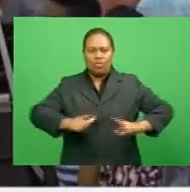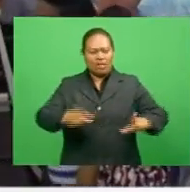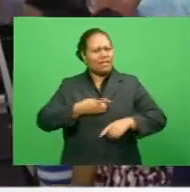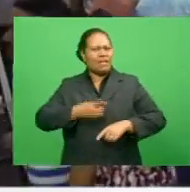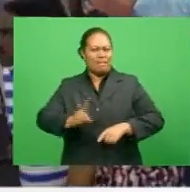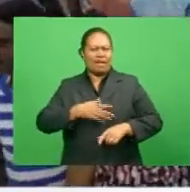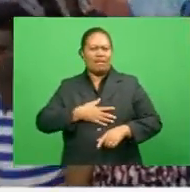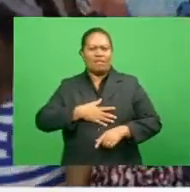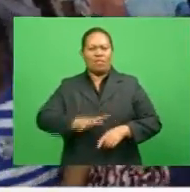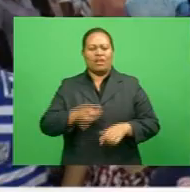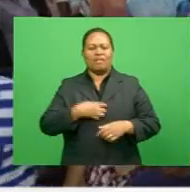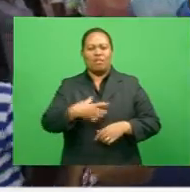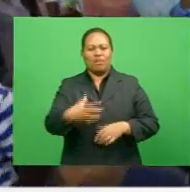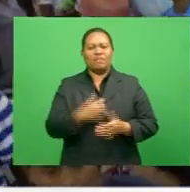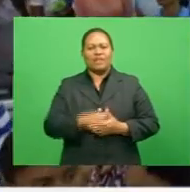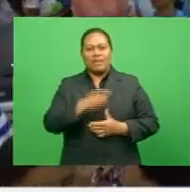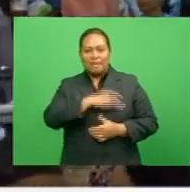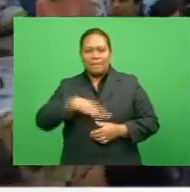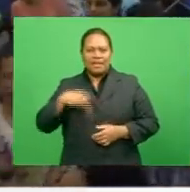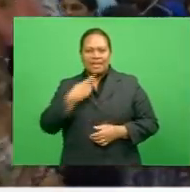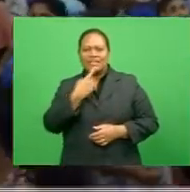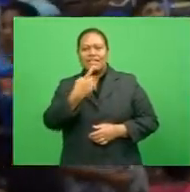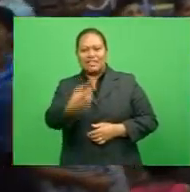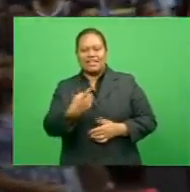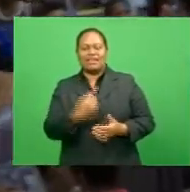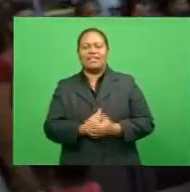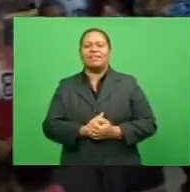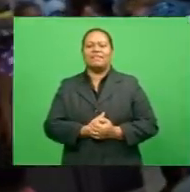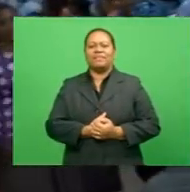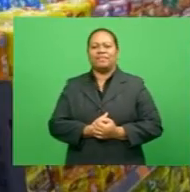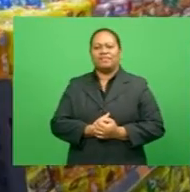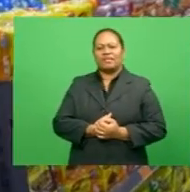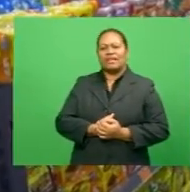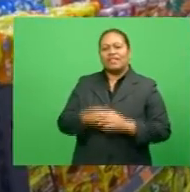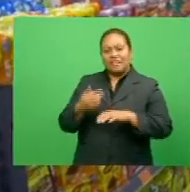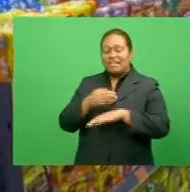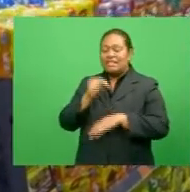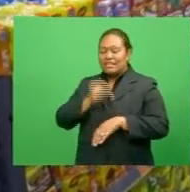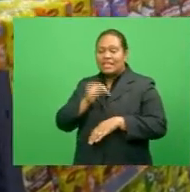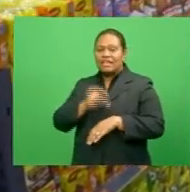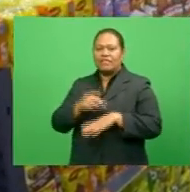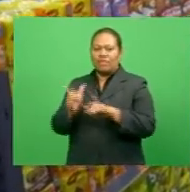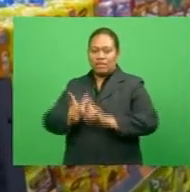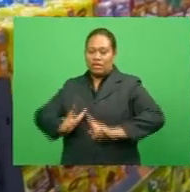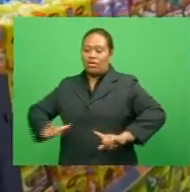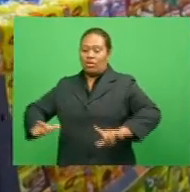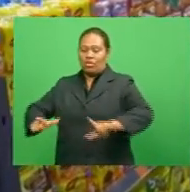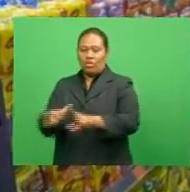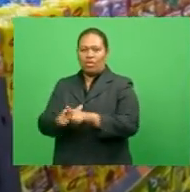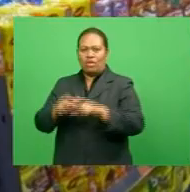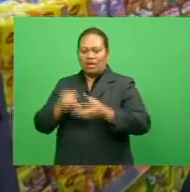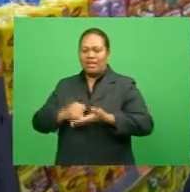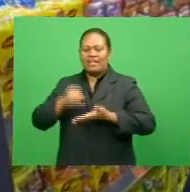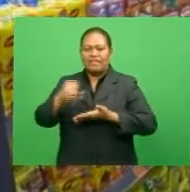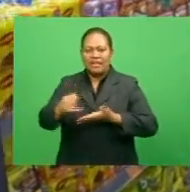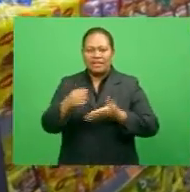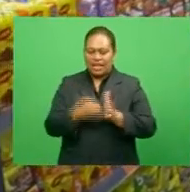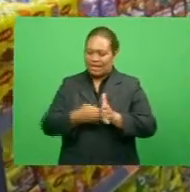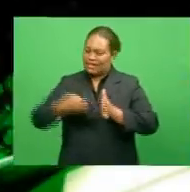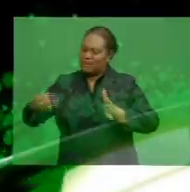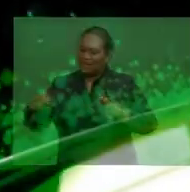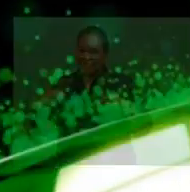the supermarket, Minister for Commerce and Trade Fairs Koe stresses the need for more local investment and expanding businesses.